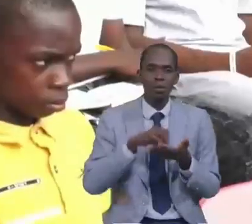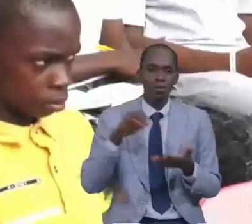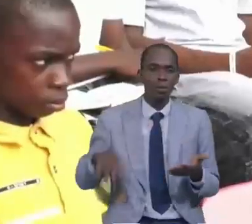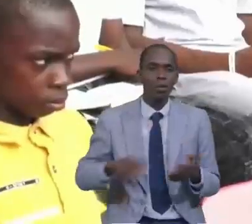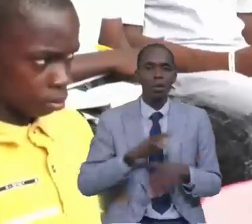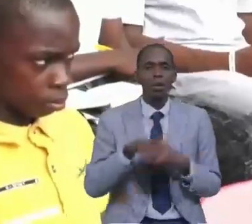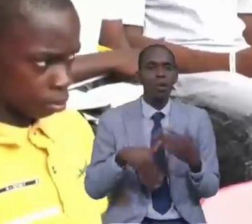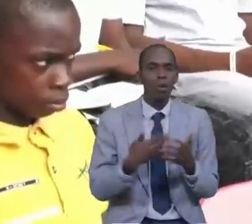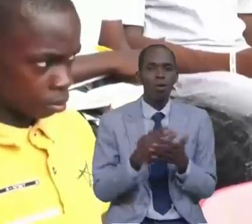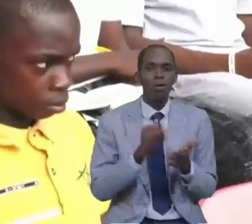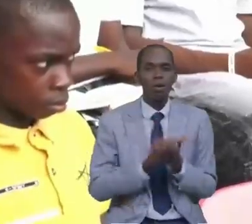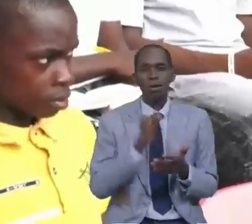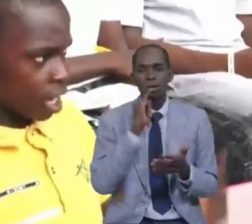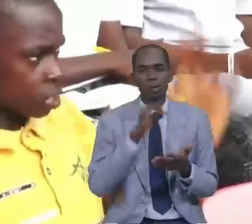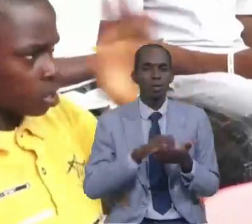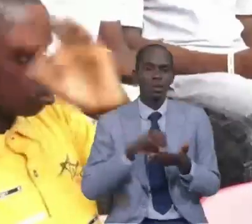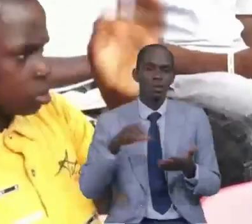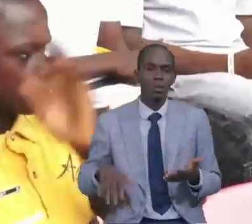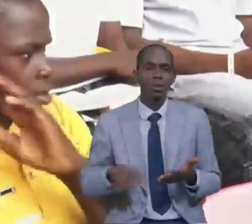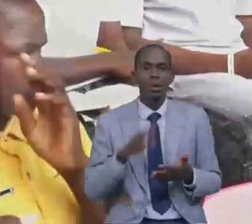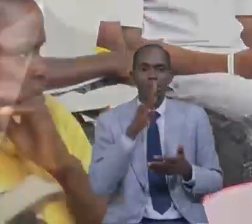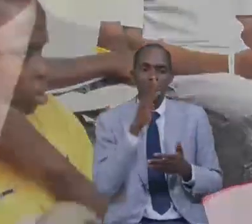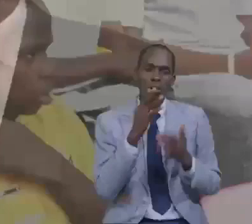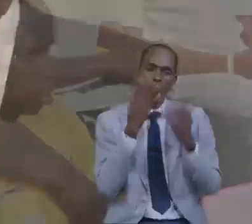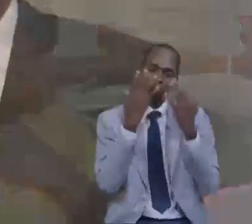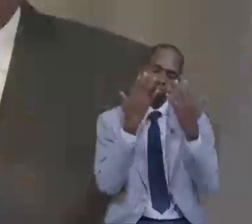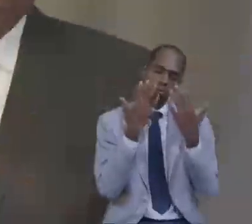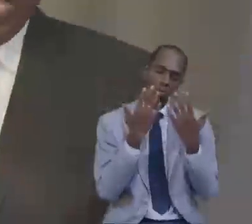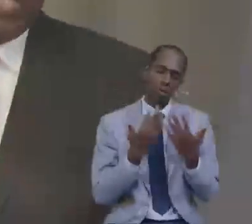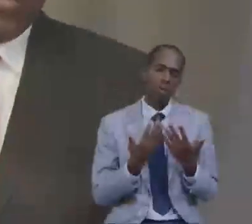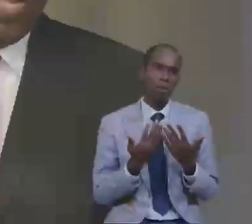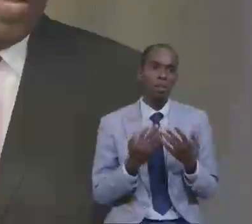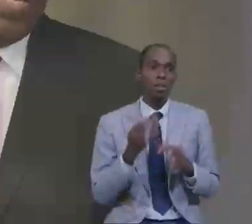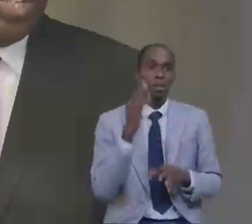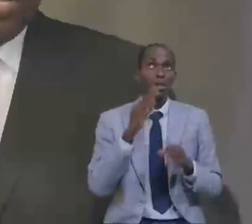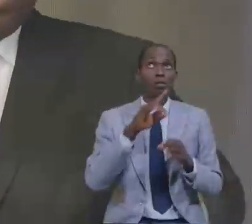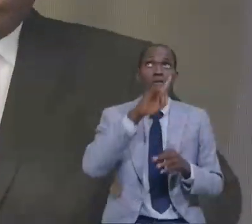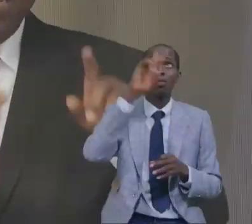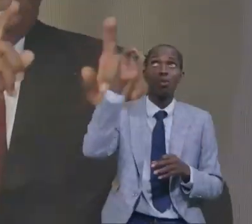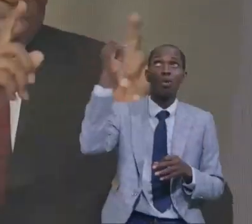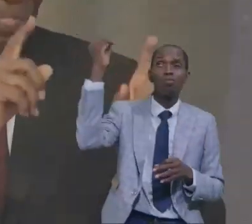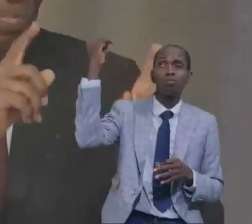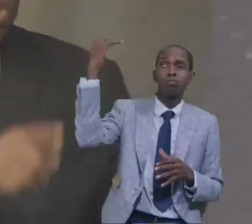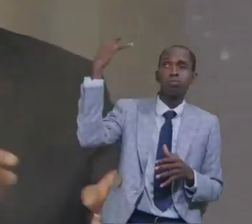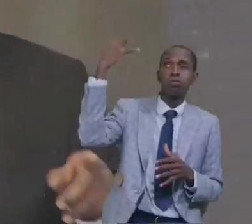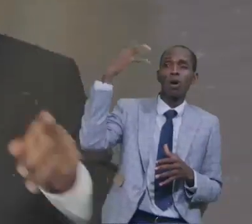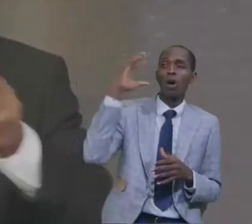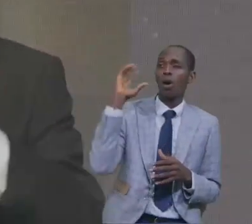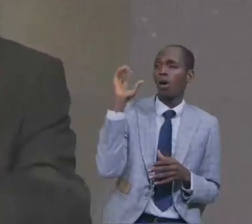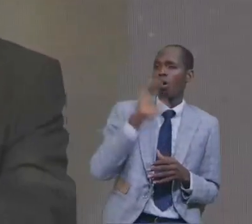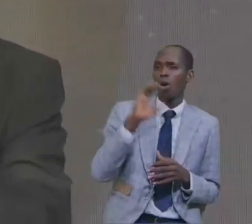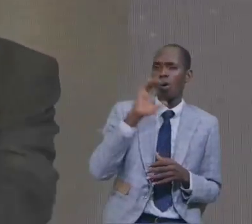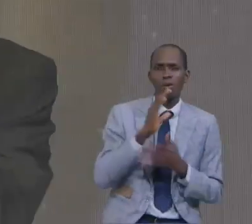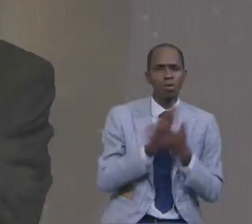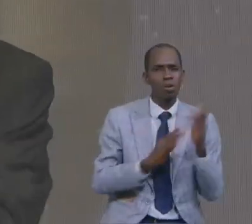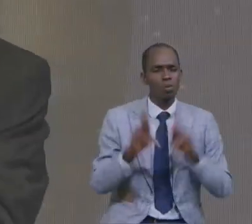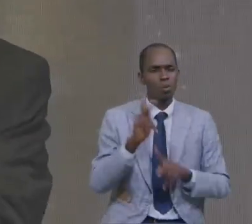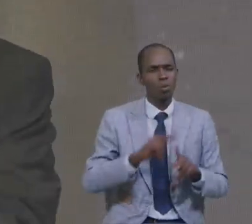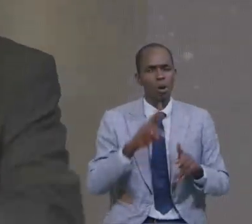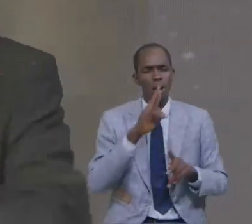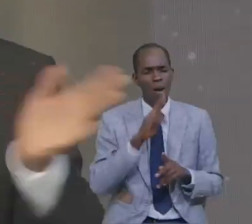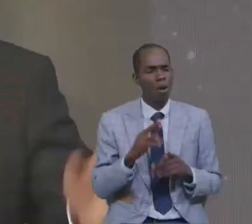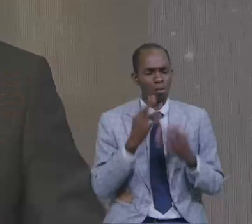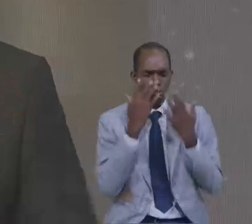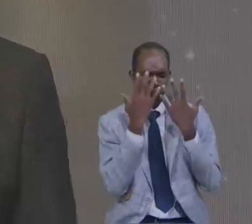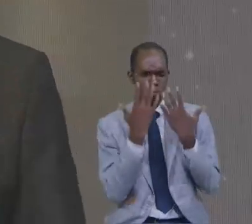morning, some people are sad. If it is raining, some people are sad. If normal things